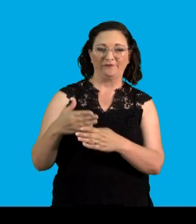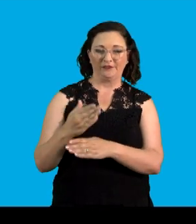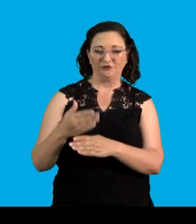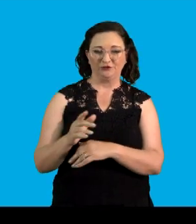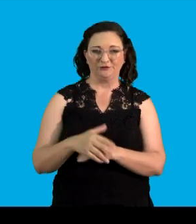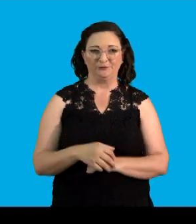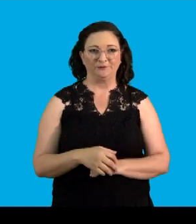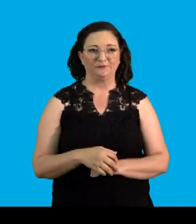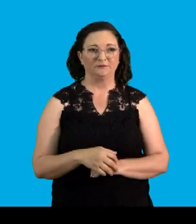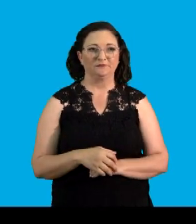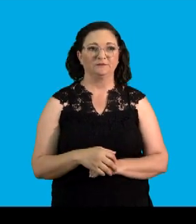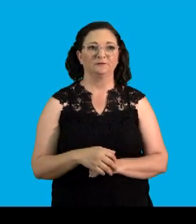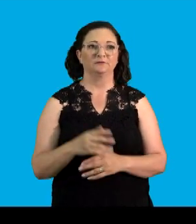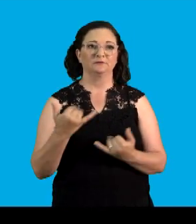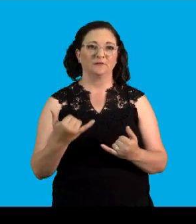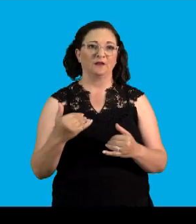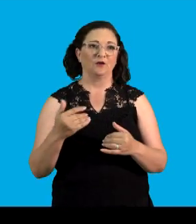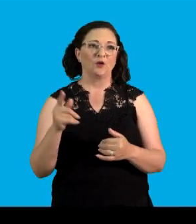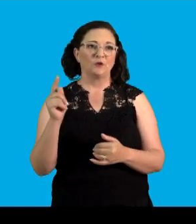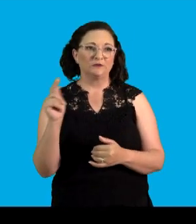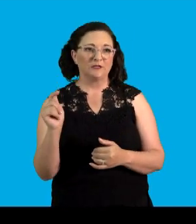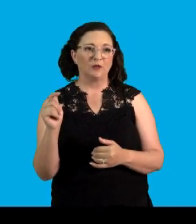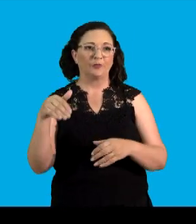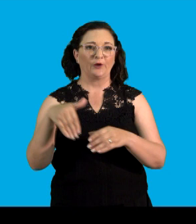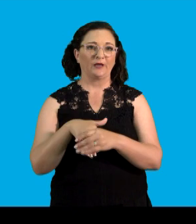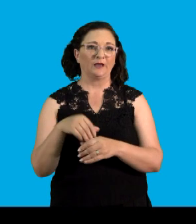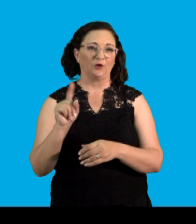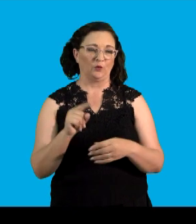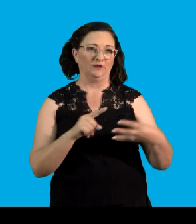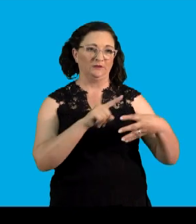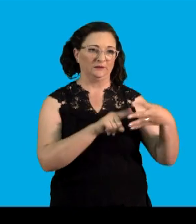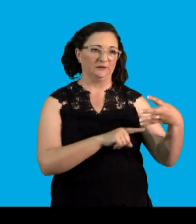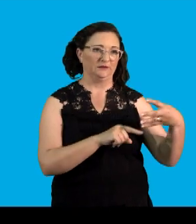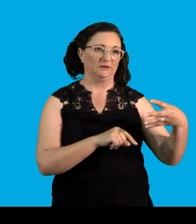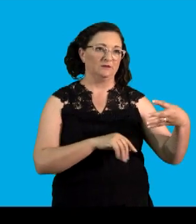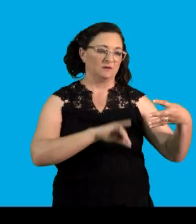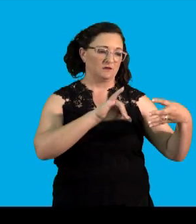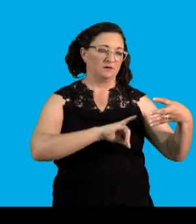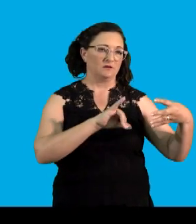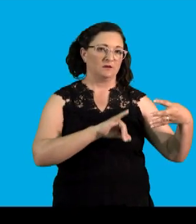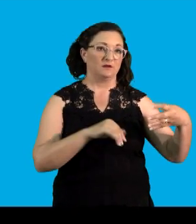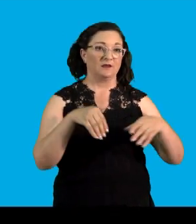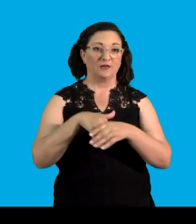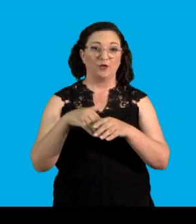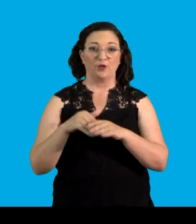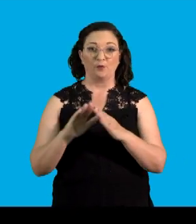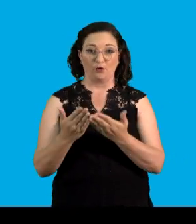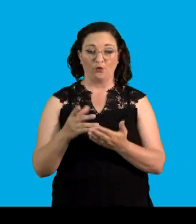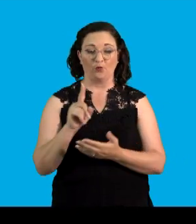function. Which function does Tshepo form part of? So you're going to do this in your book. This is your